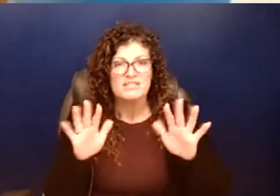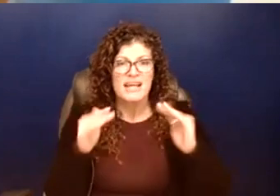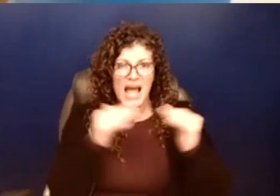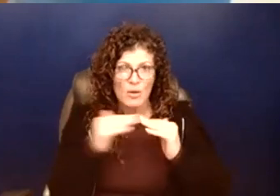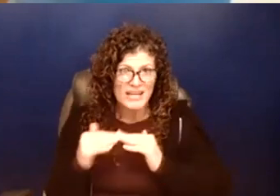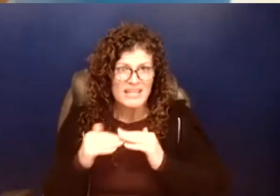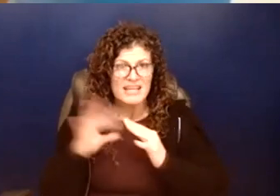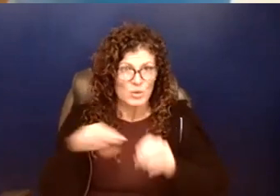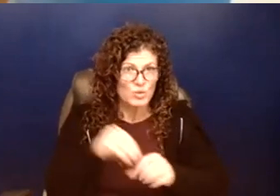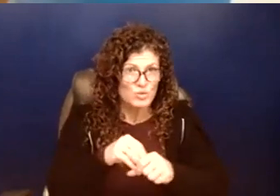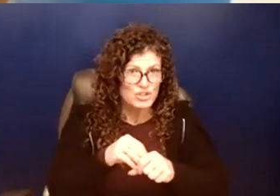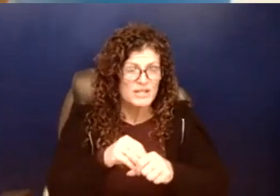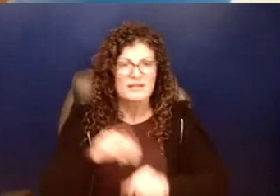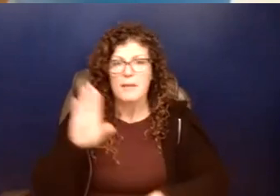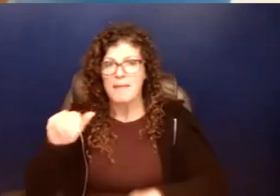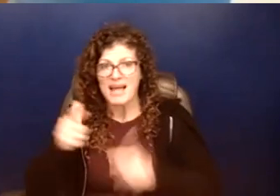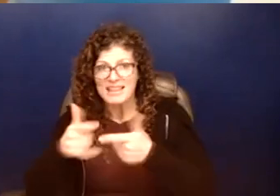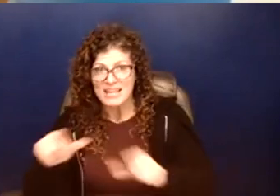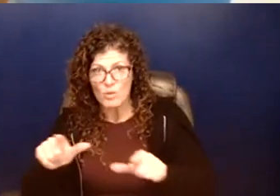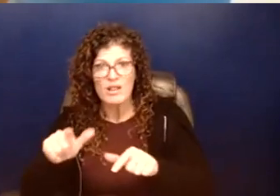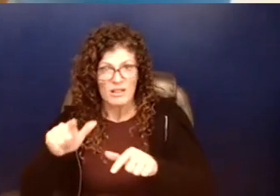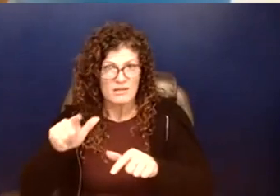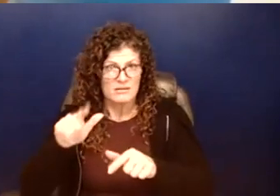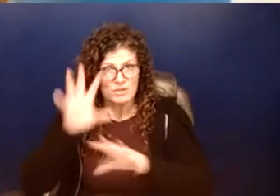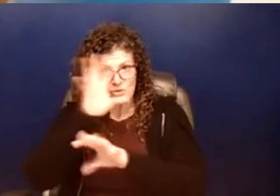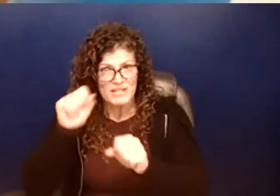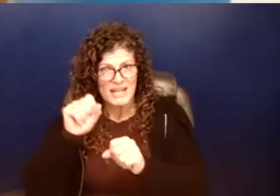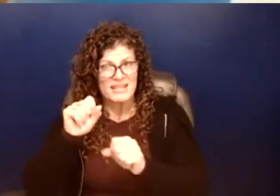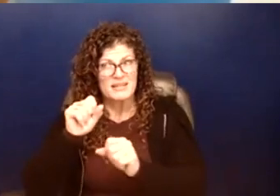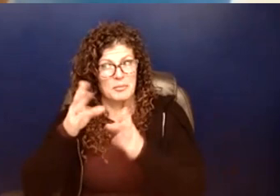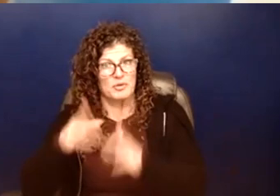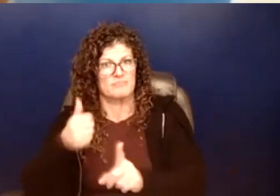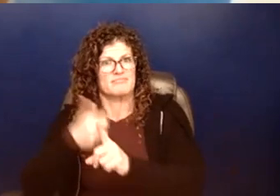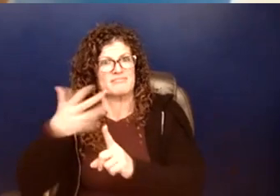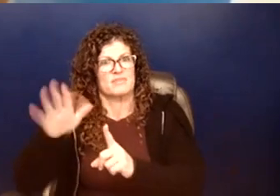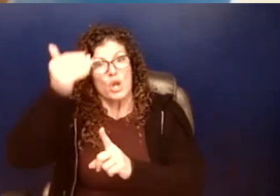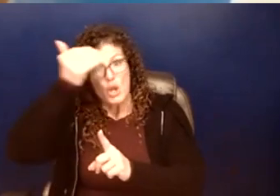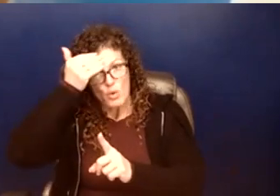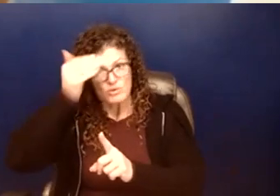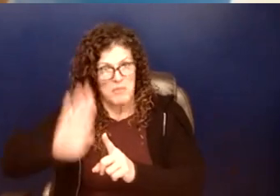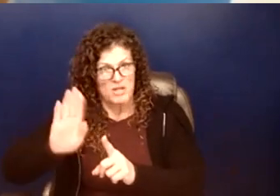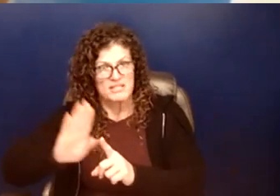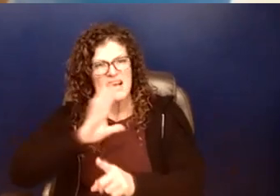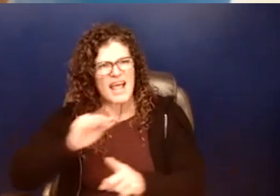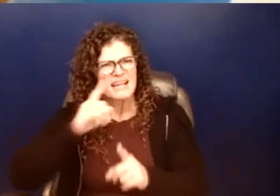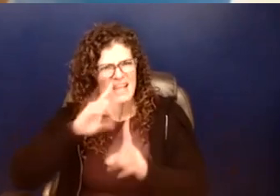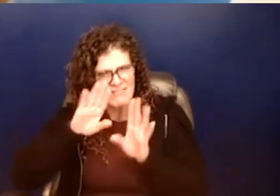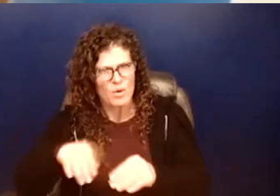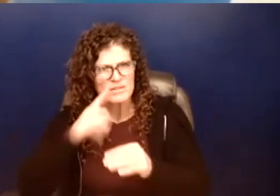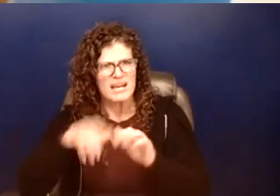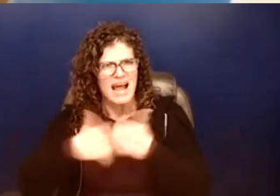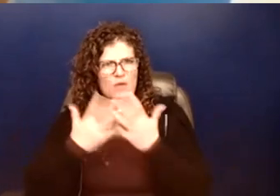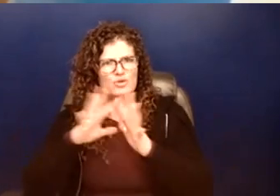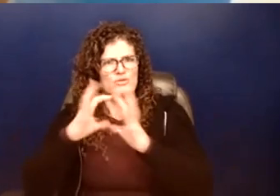bilingual superintendent who knows Boston, and someone who can really focus on systemic racism in the city are important